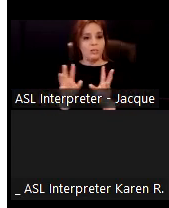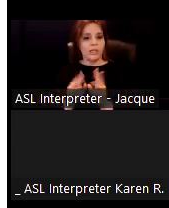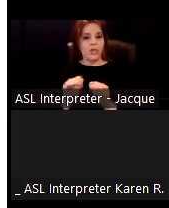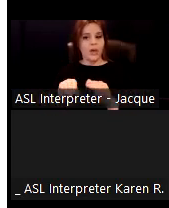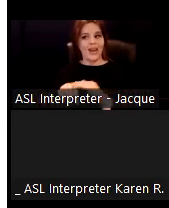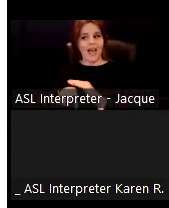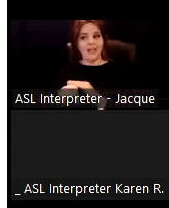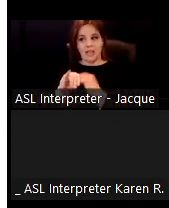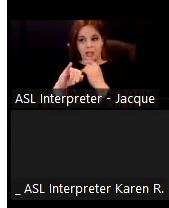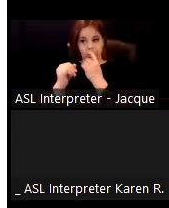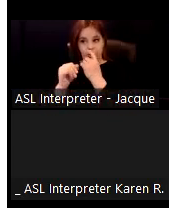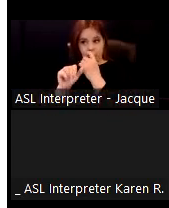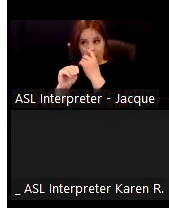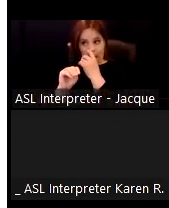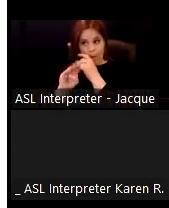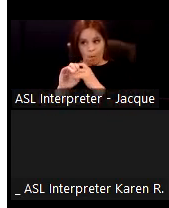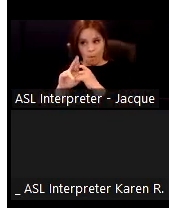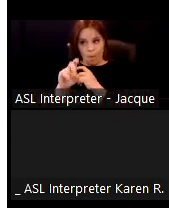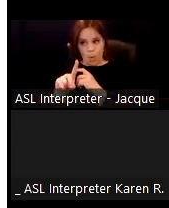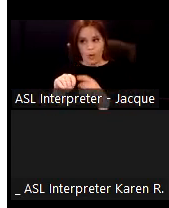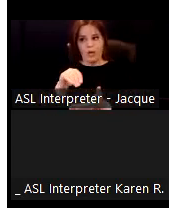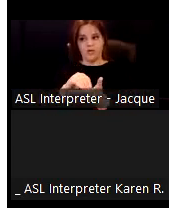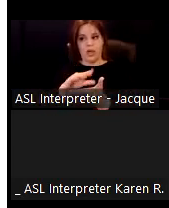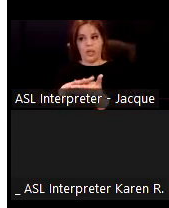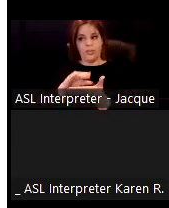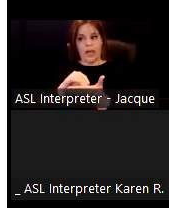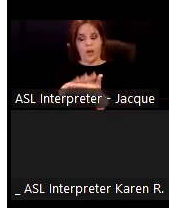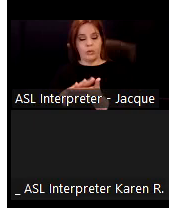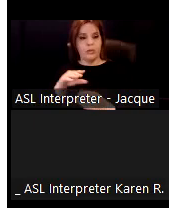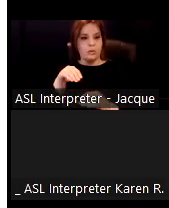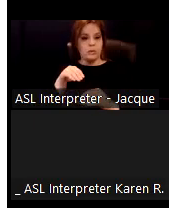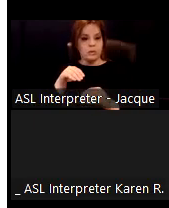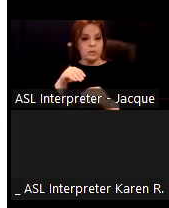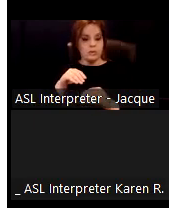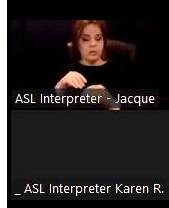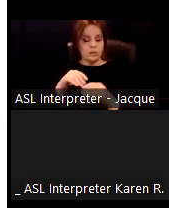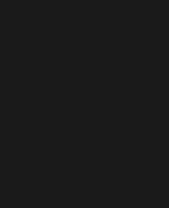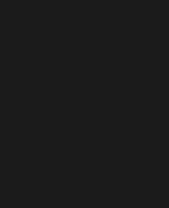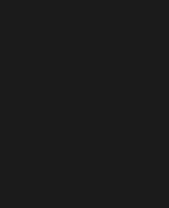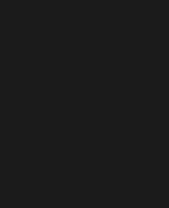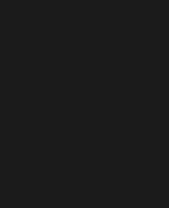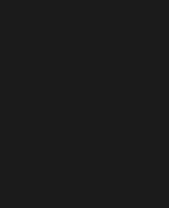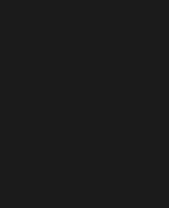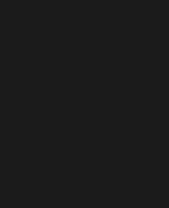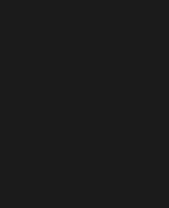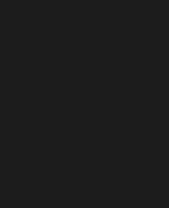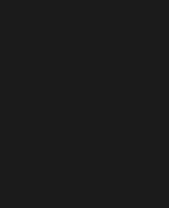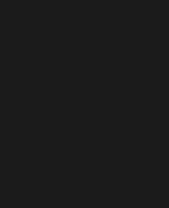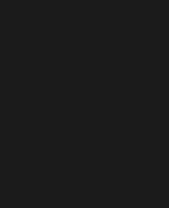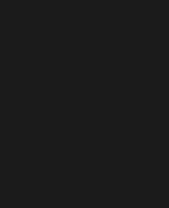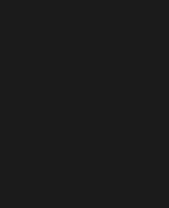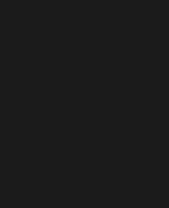Jamboard and jot those down in, they are slides